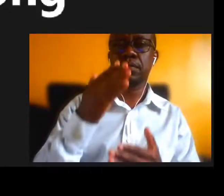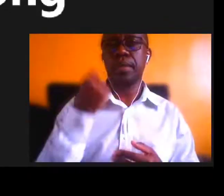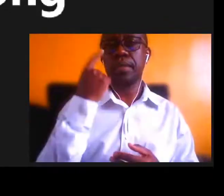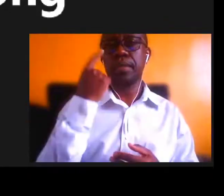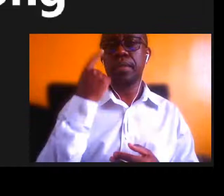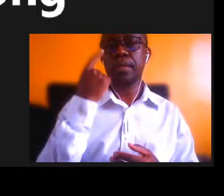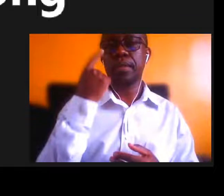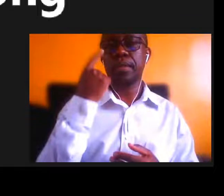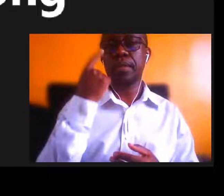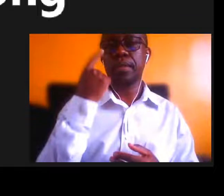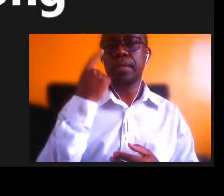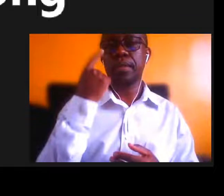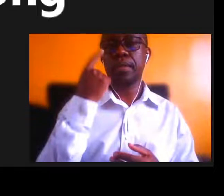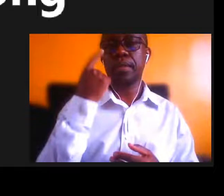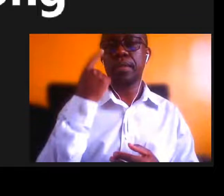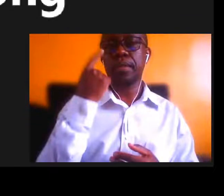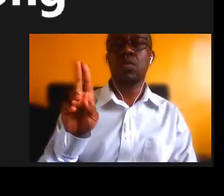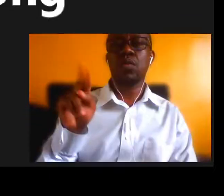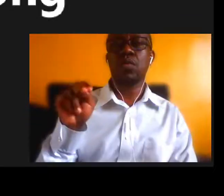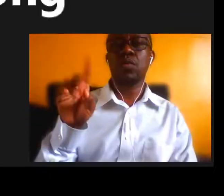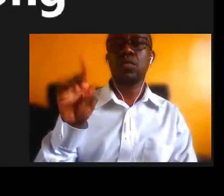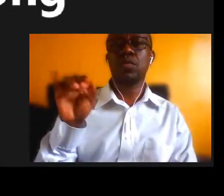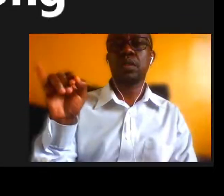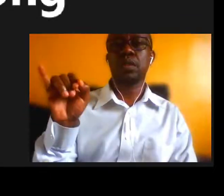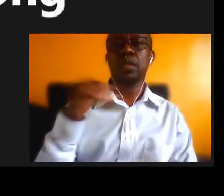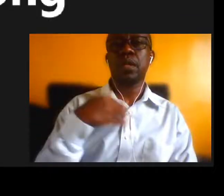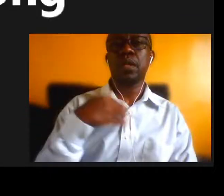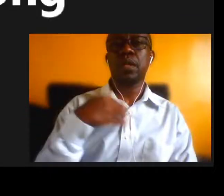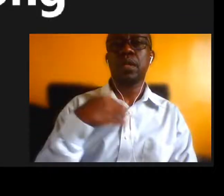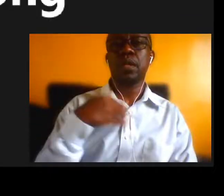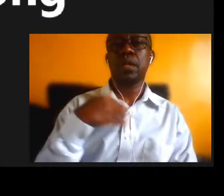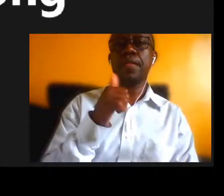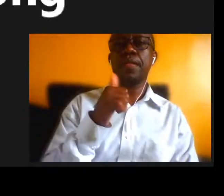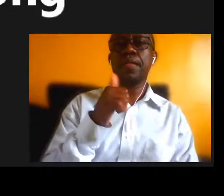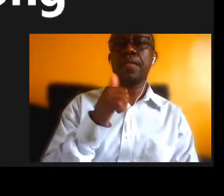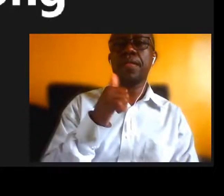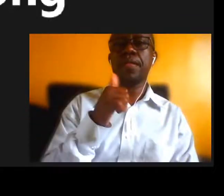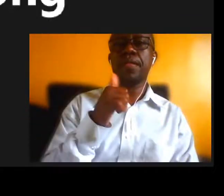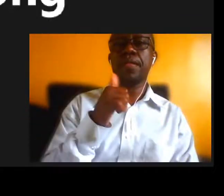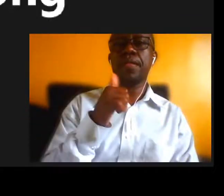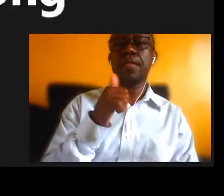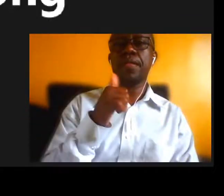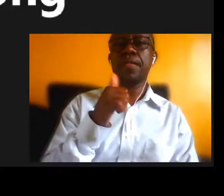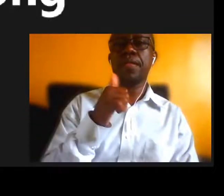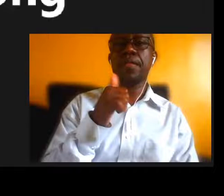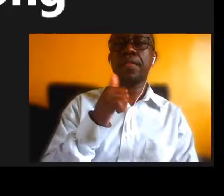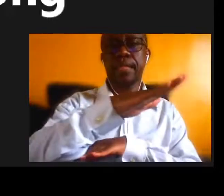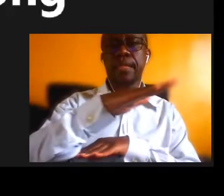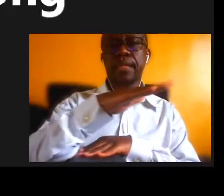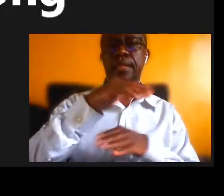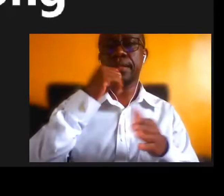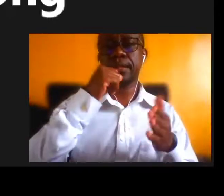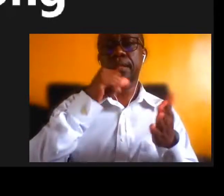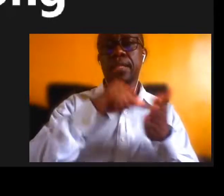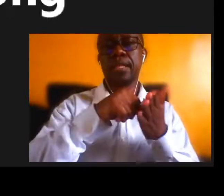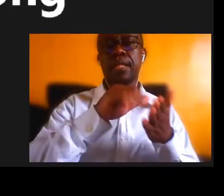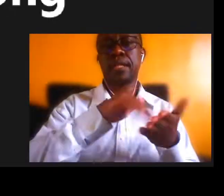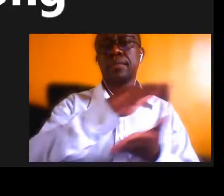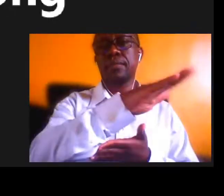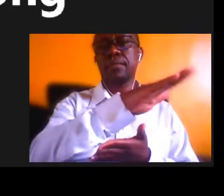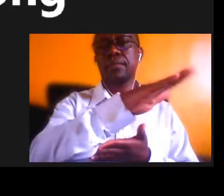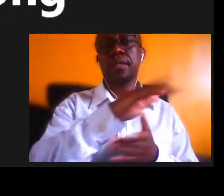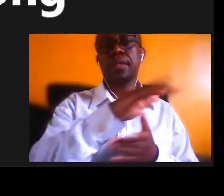from AFAF of Sudan Child Rights Forum. They sent us a brief on the context of